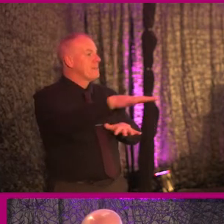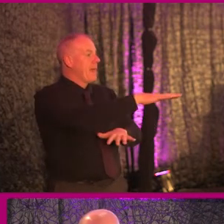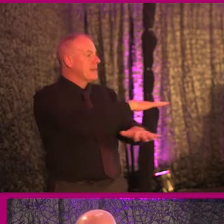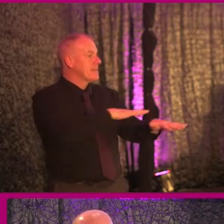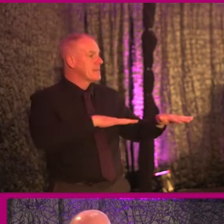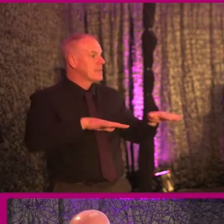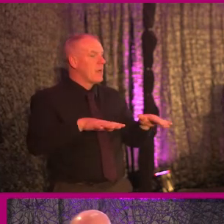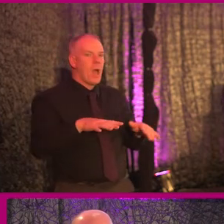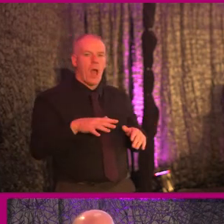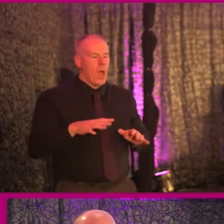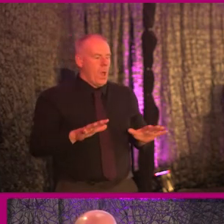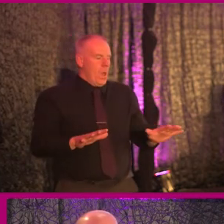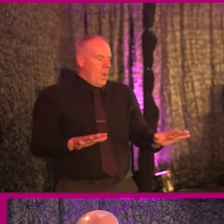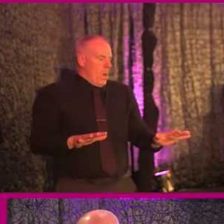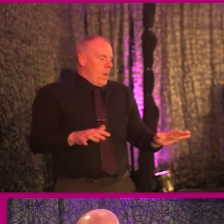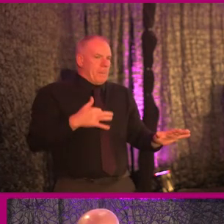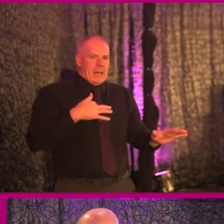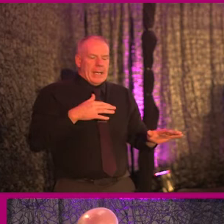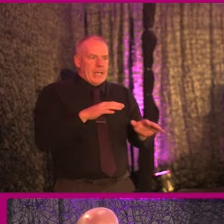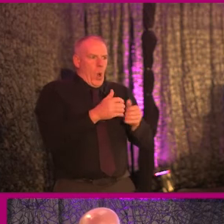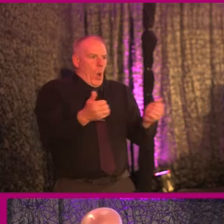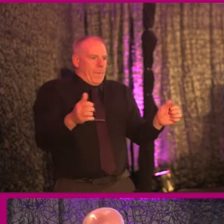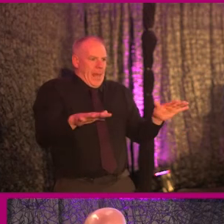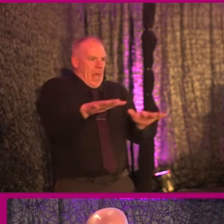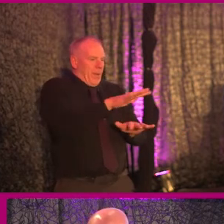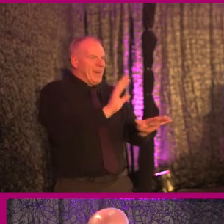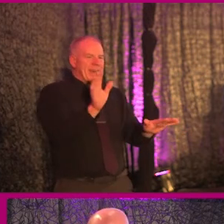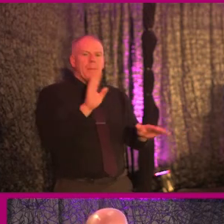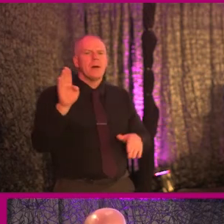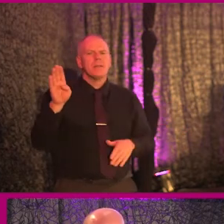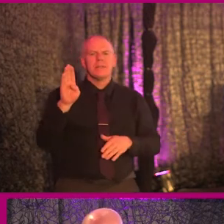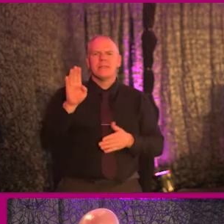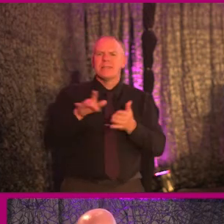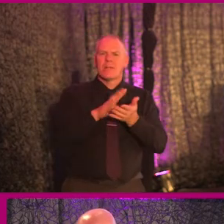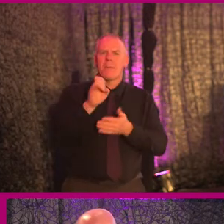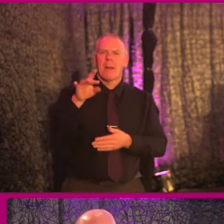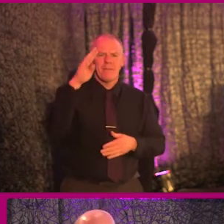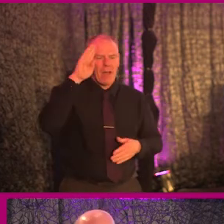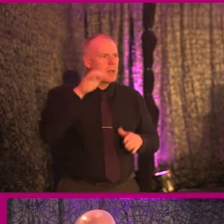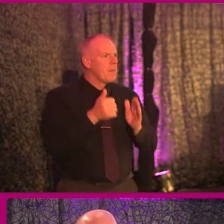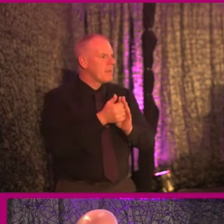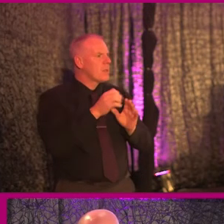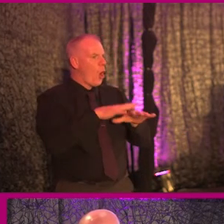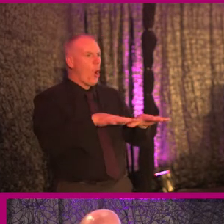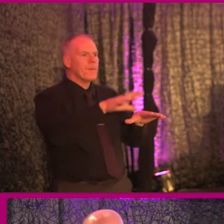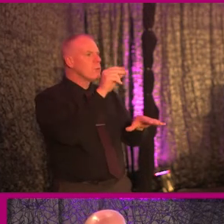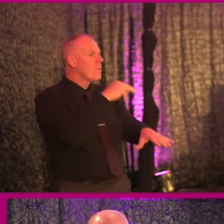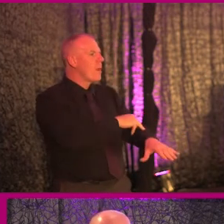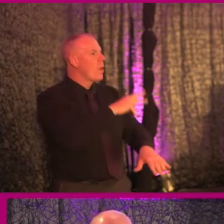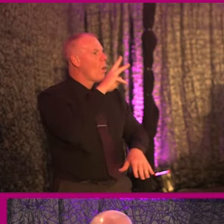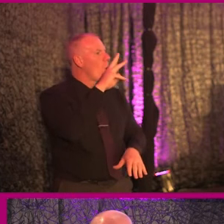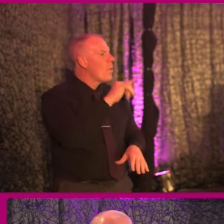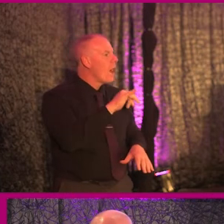just, I said at the start, I don't do particularly well in open spaces. But in the central bank of building, central bank of our own building, open spaces for me are no problem at all, because I've got